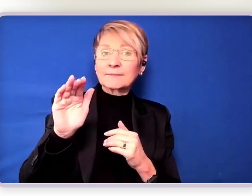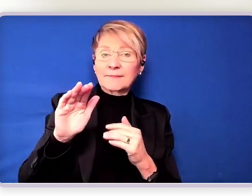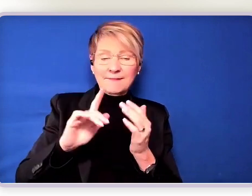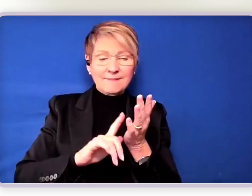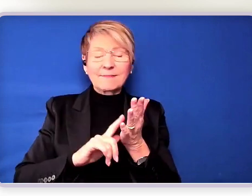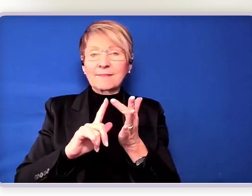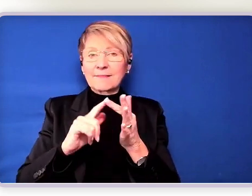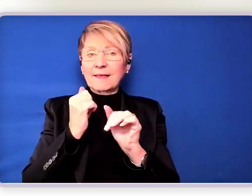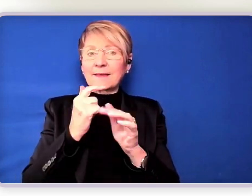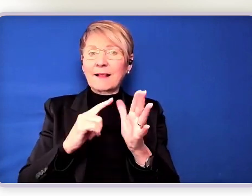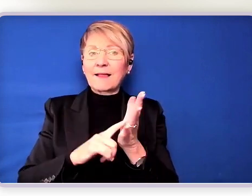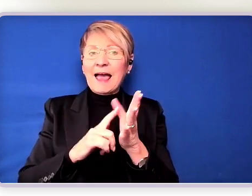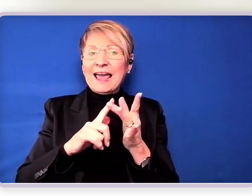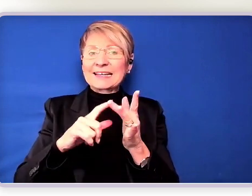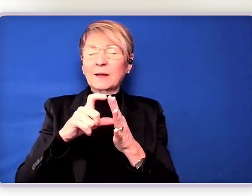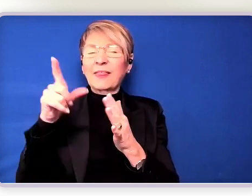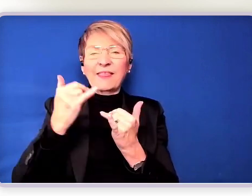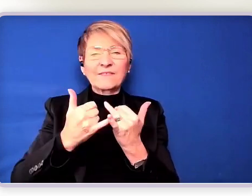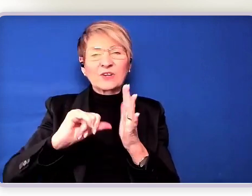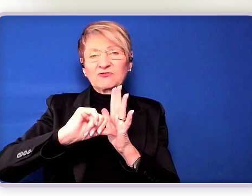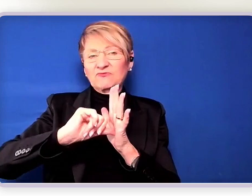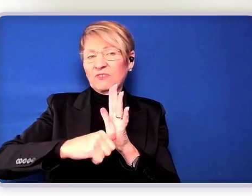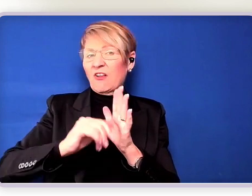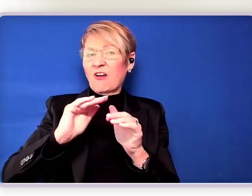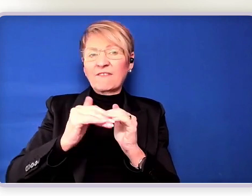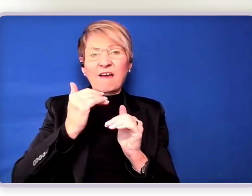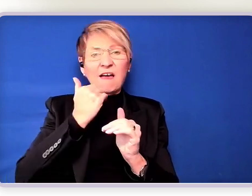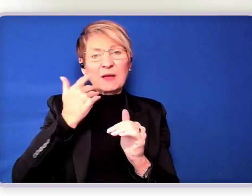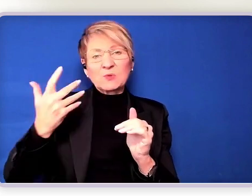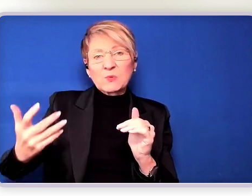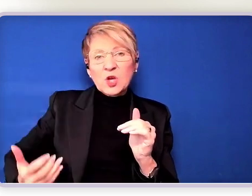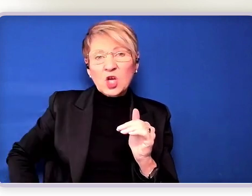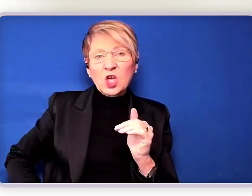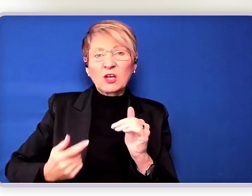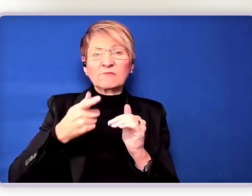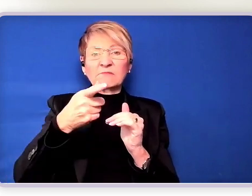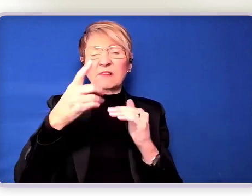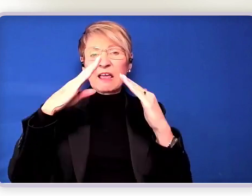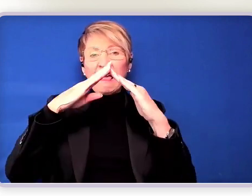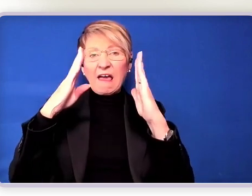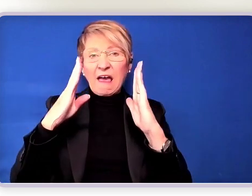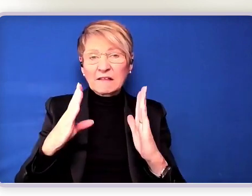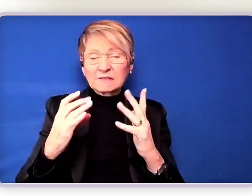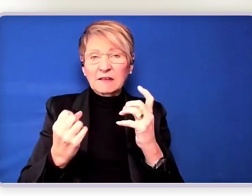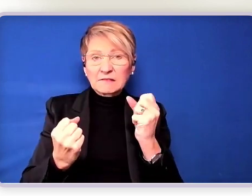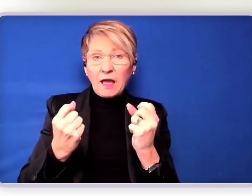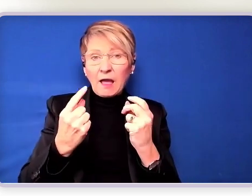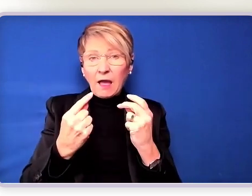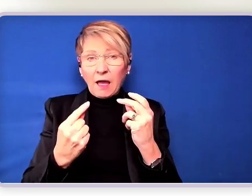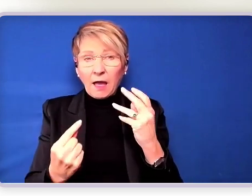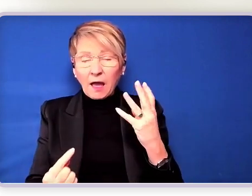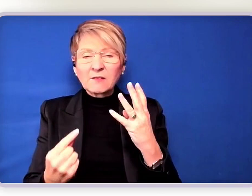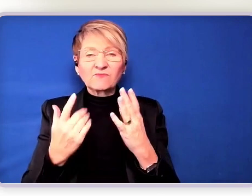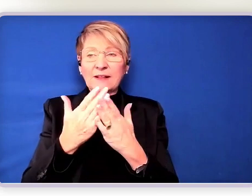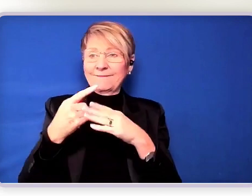means test, and so assets, your client would have to fit into their means test.